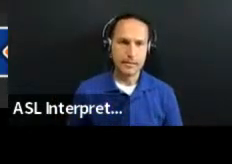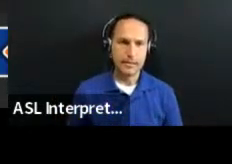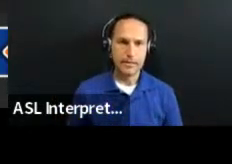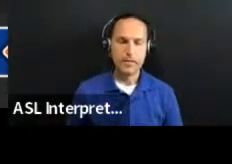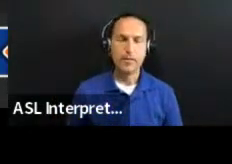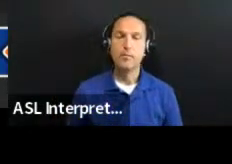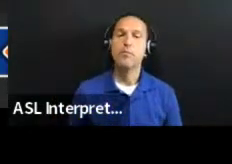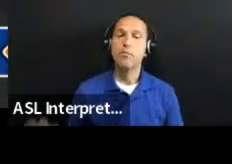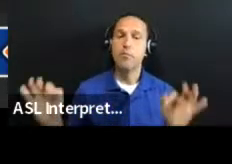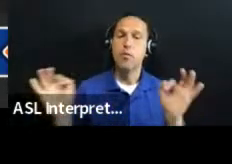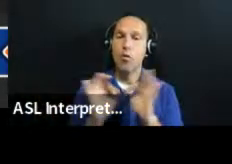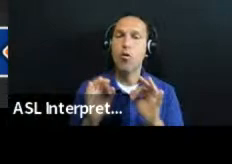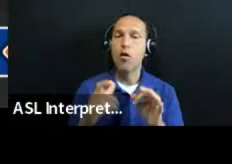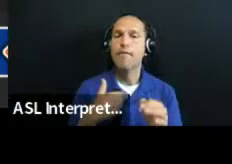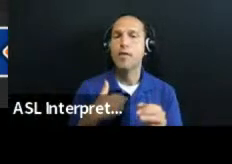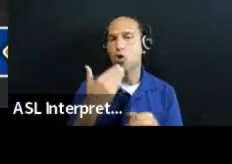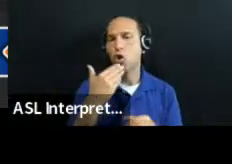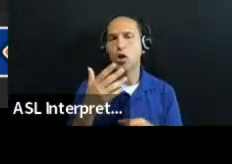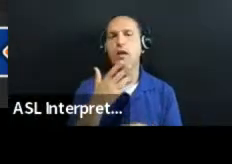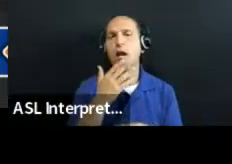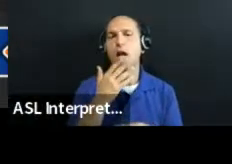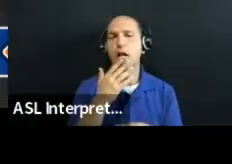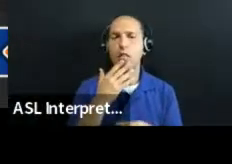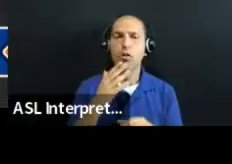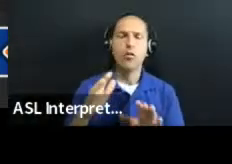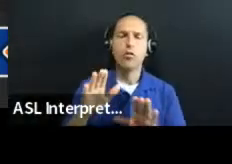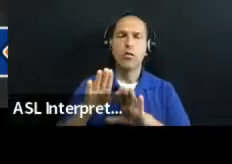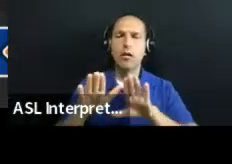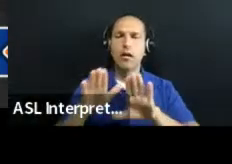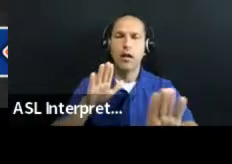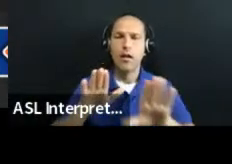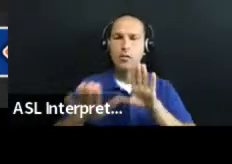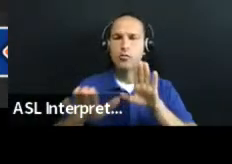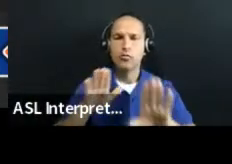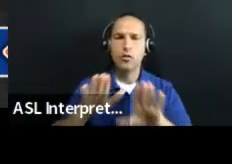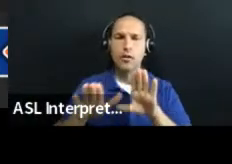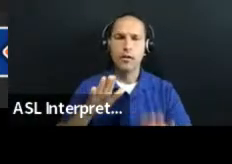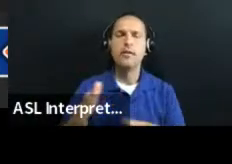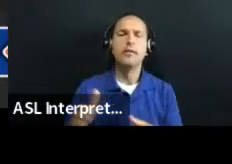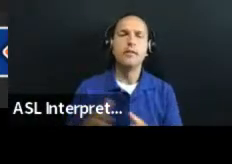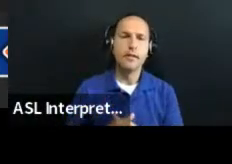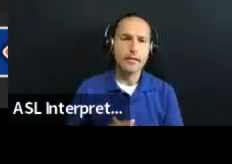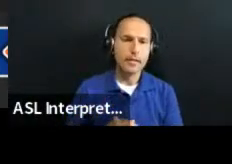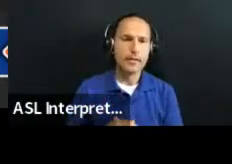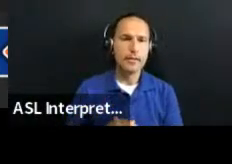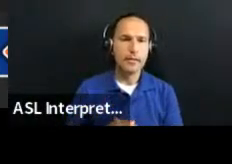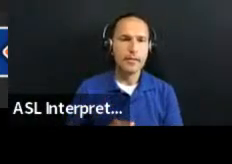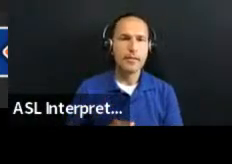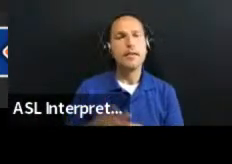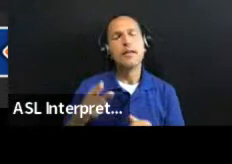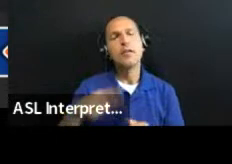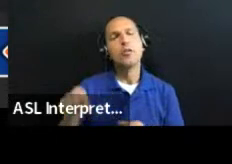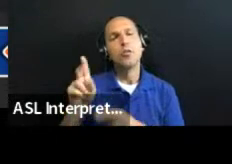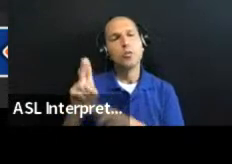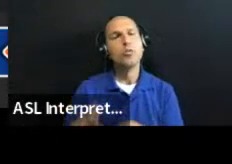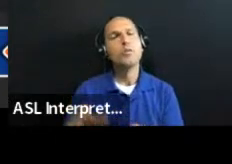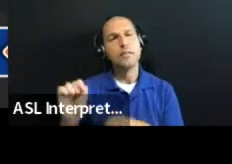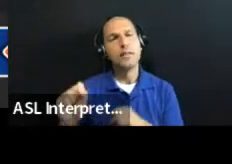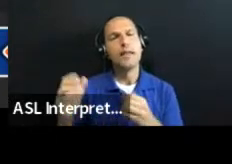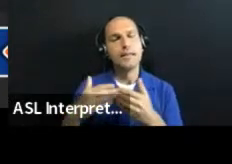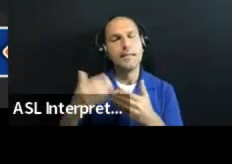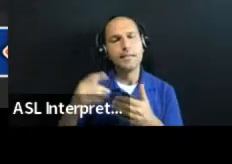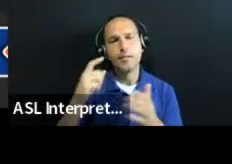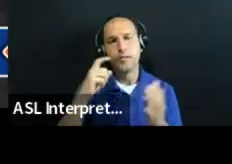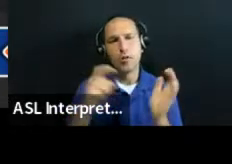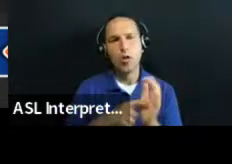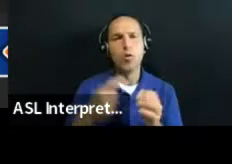Making sure you have good color contrasts on your maps and data visualizations so that they can users can tell the